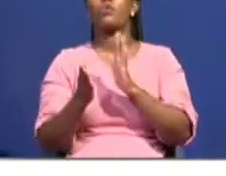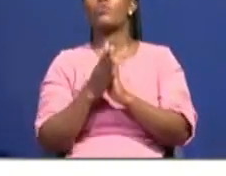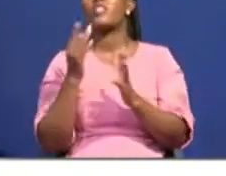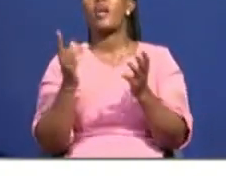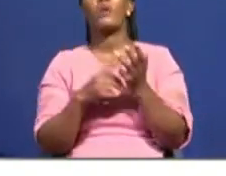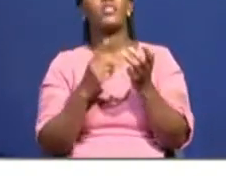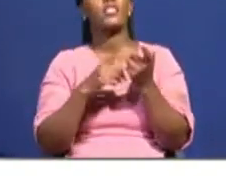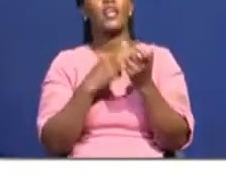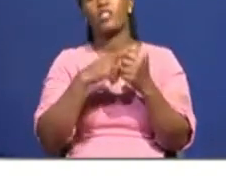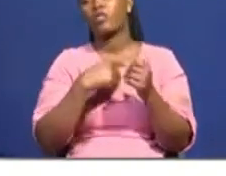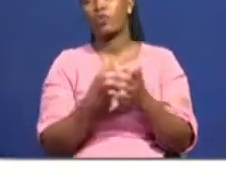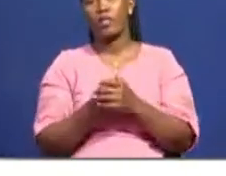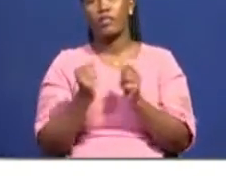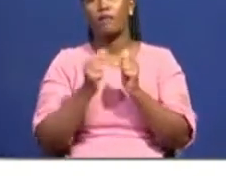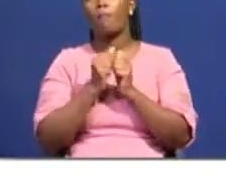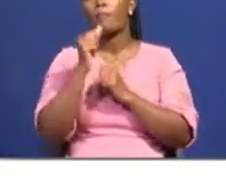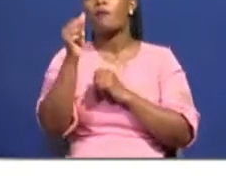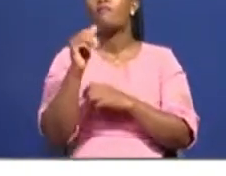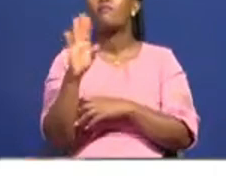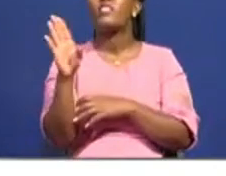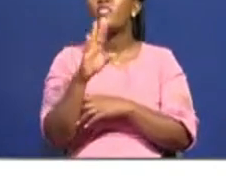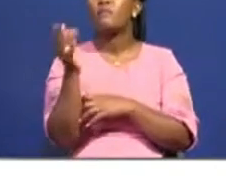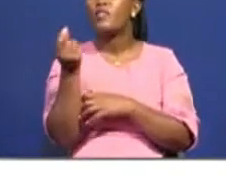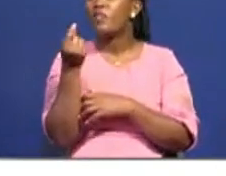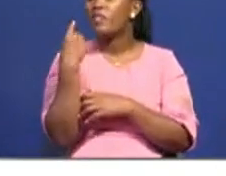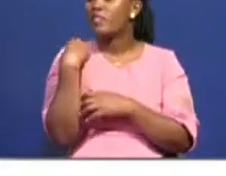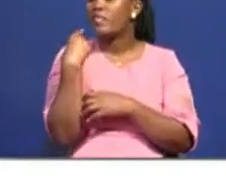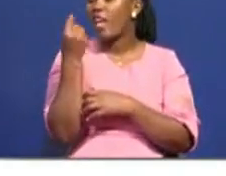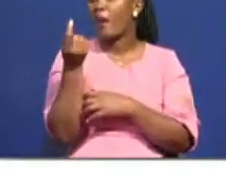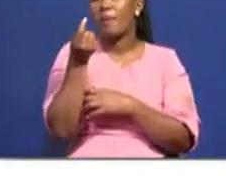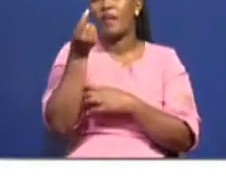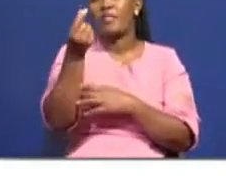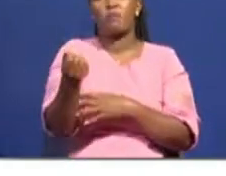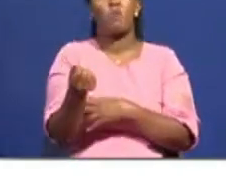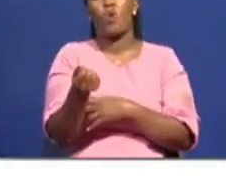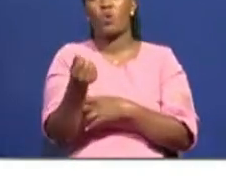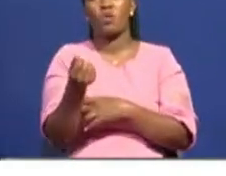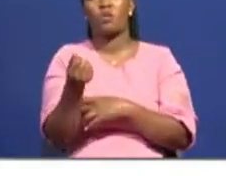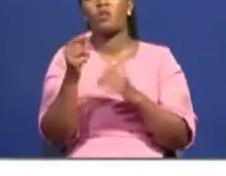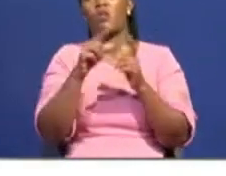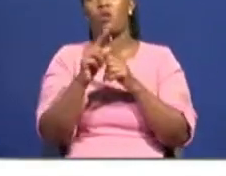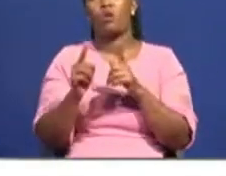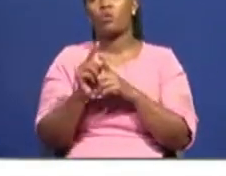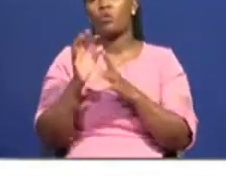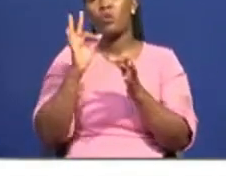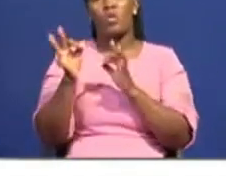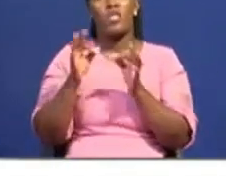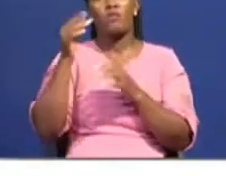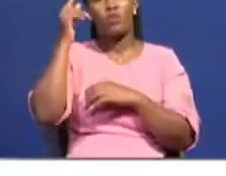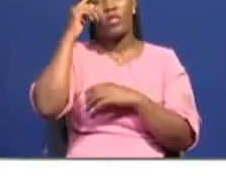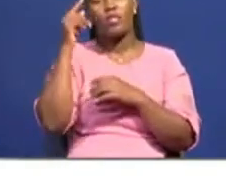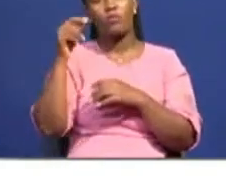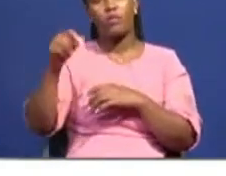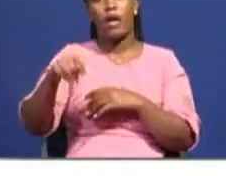be a very small figure when it's made to look like you are planting